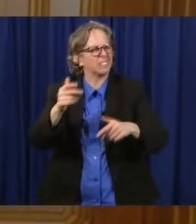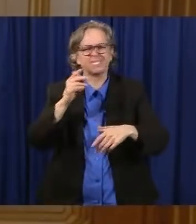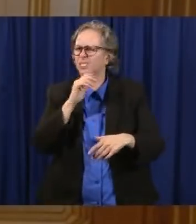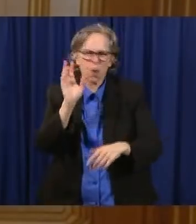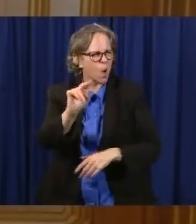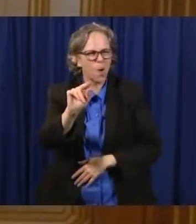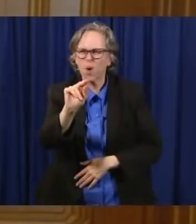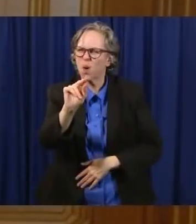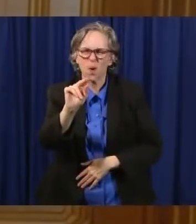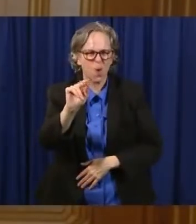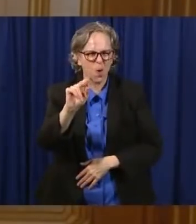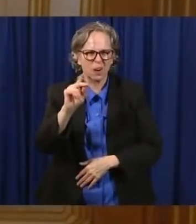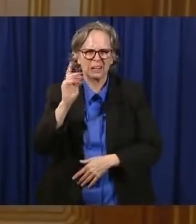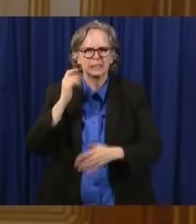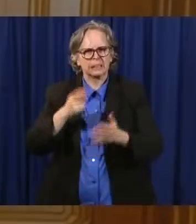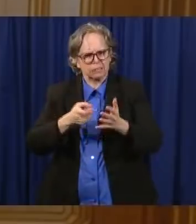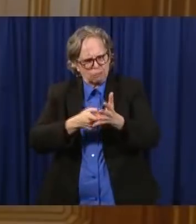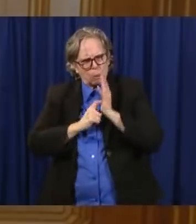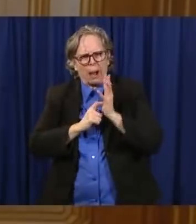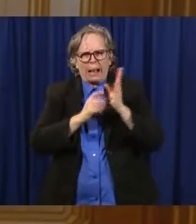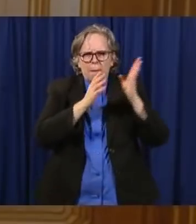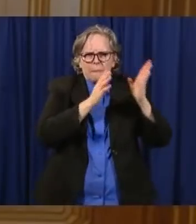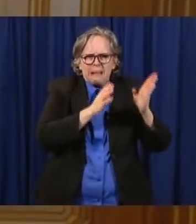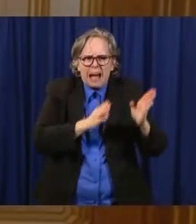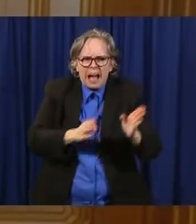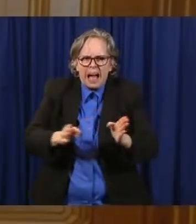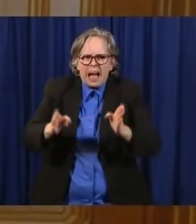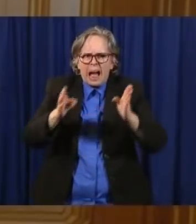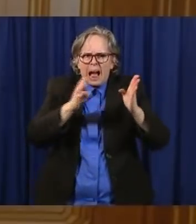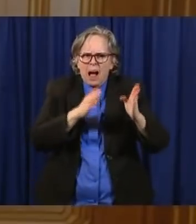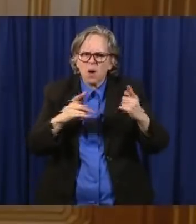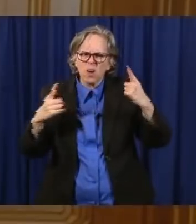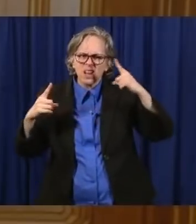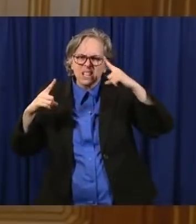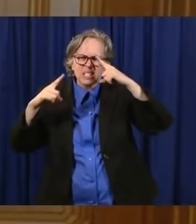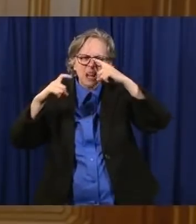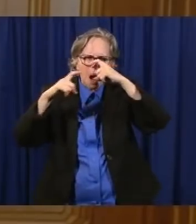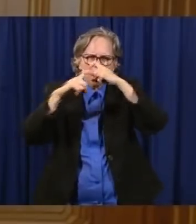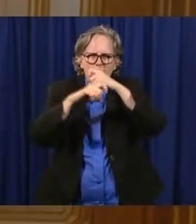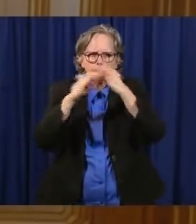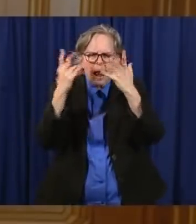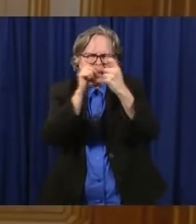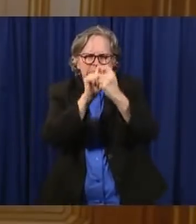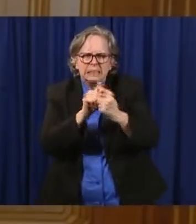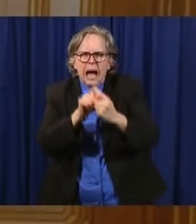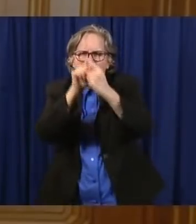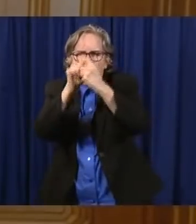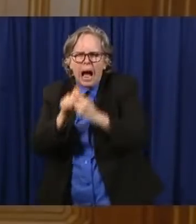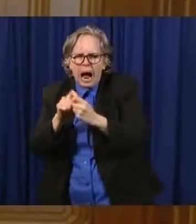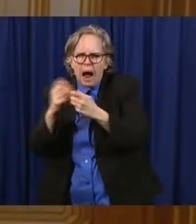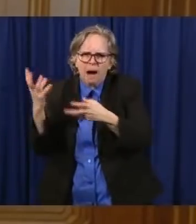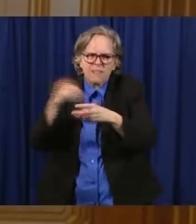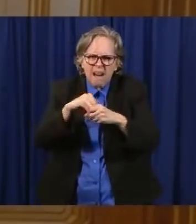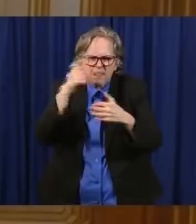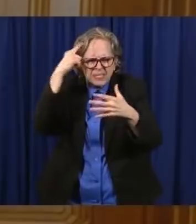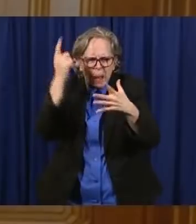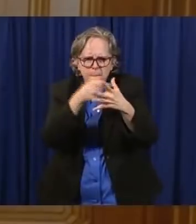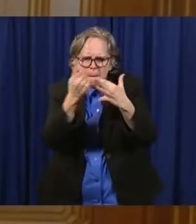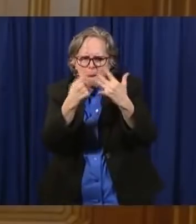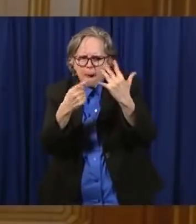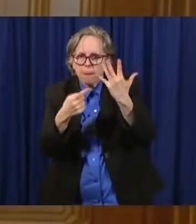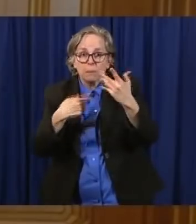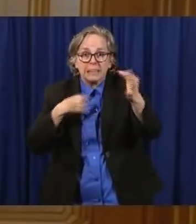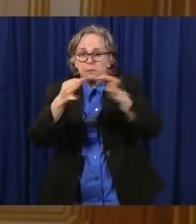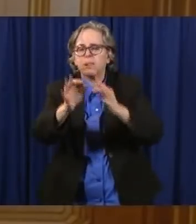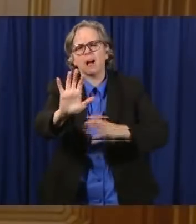a plan based upon a number of different things. We're not going to lay that out today. It's not done. It